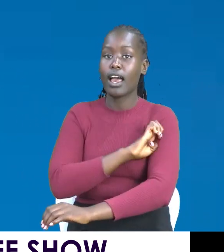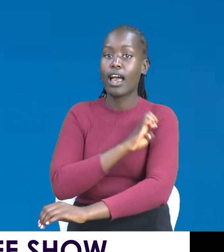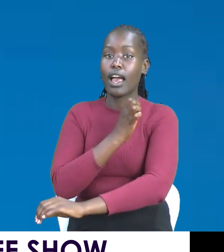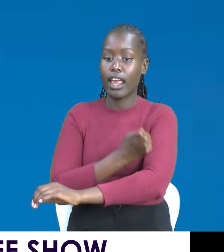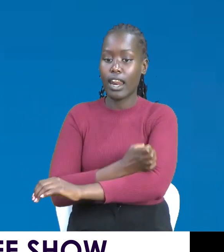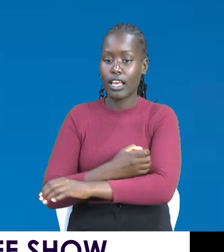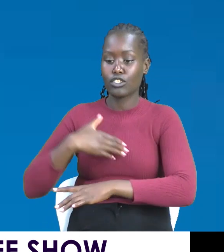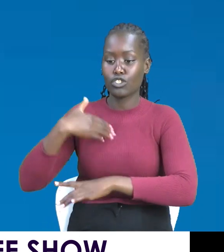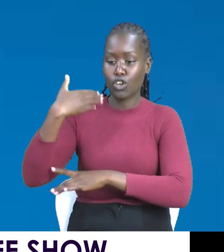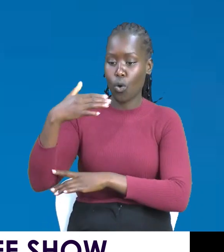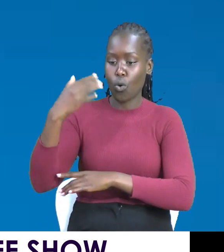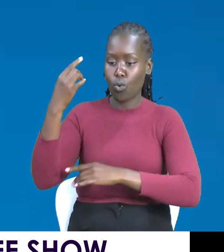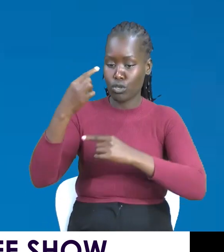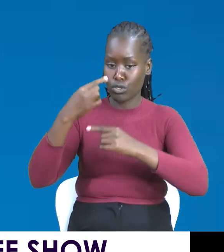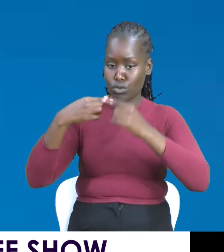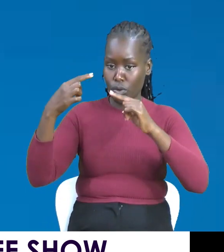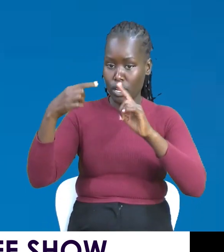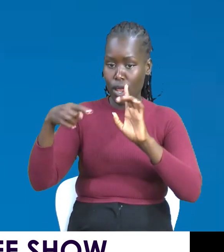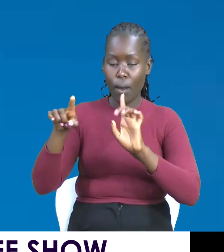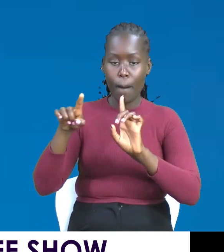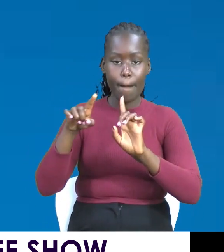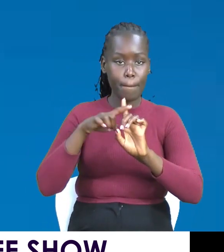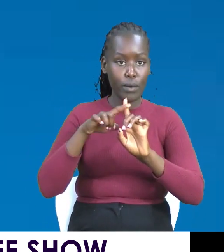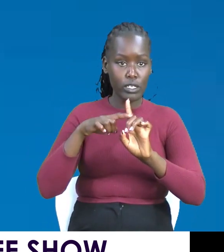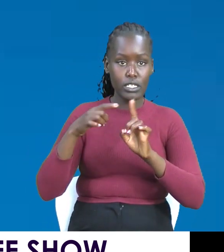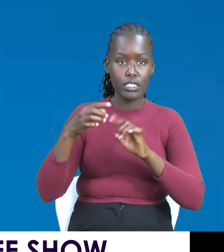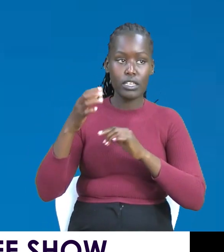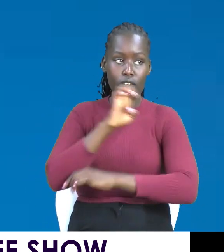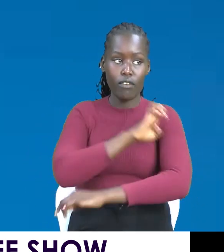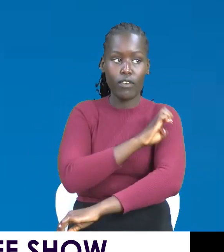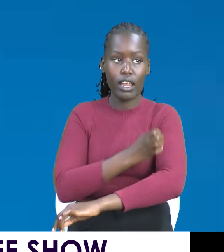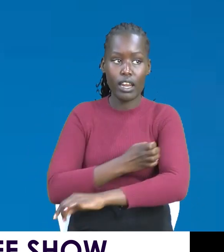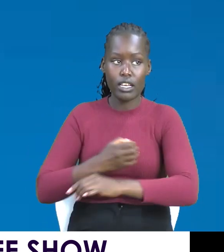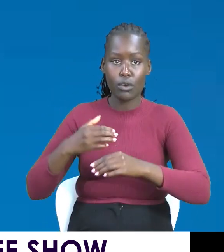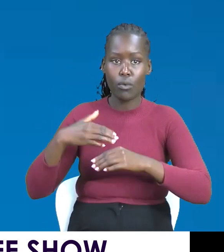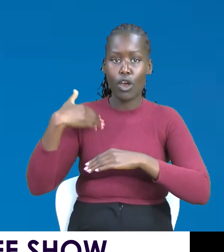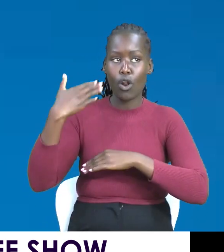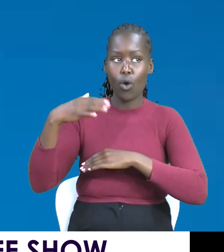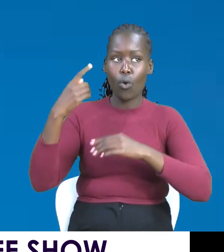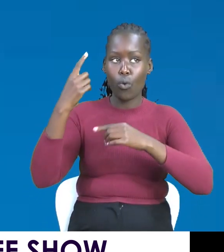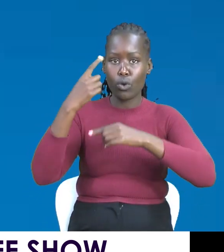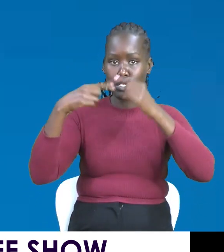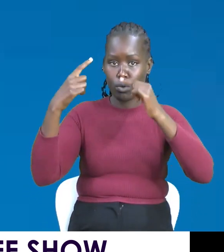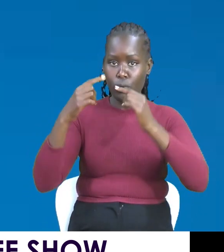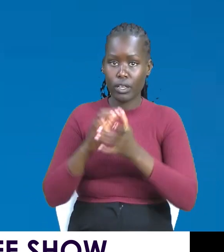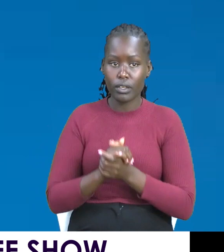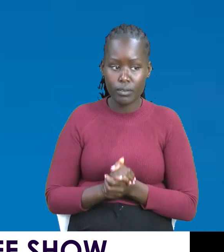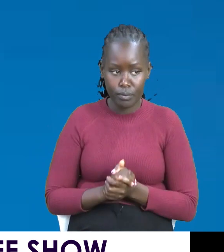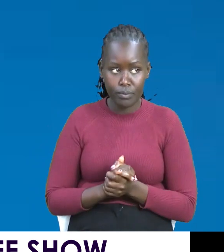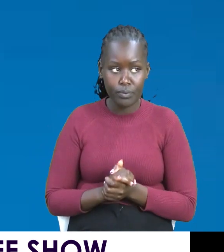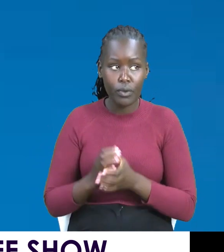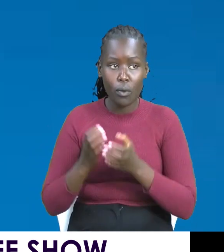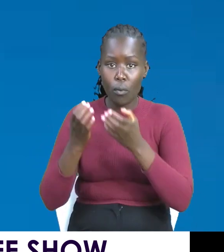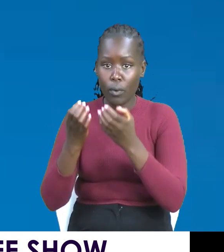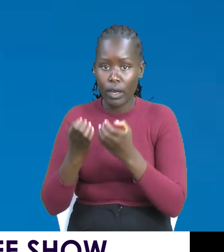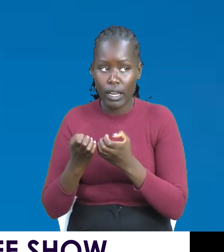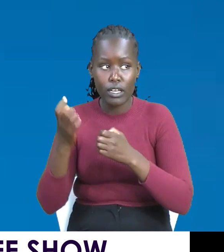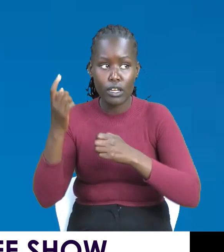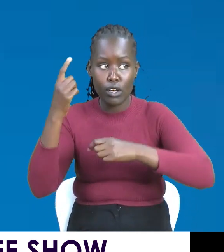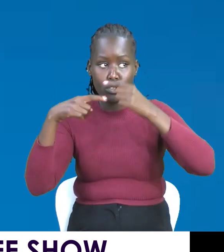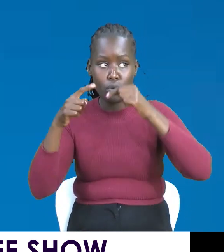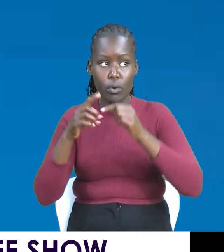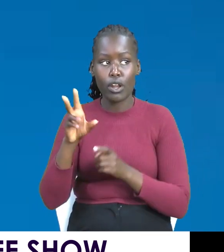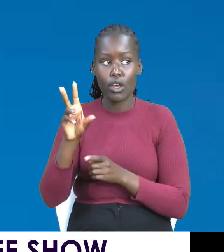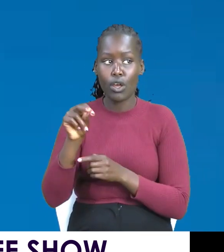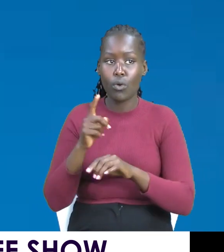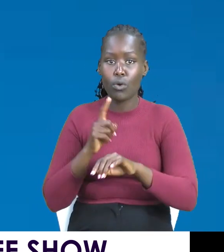always wins. Positive energy will always overcome. We need to win. We need to overcome. There is no time